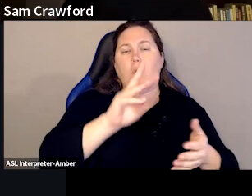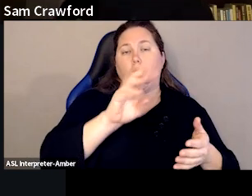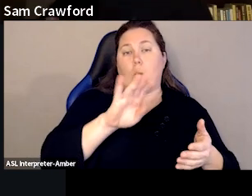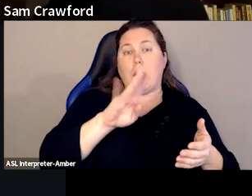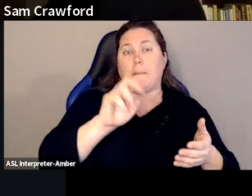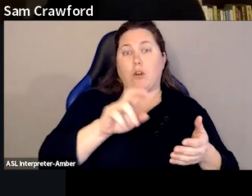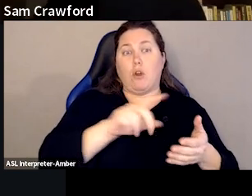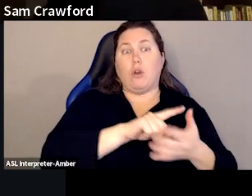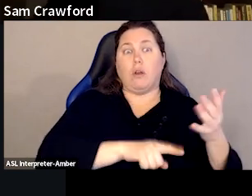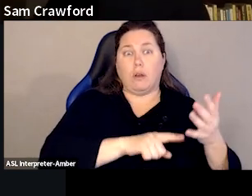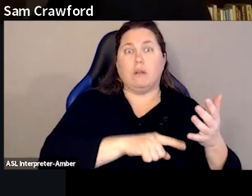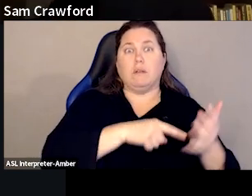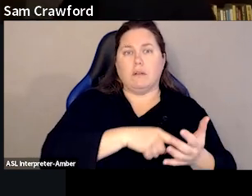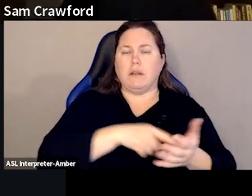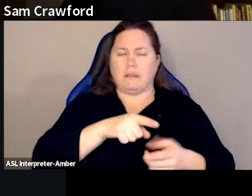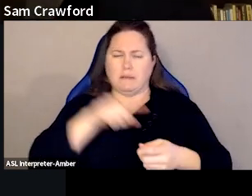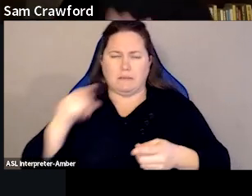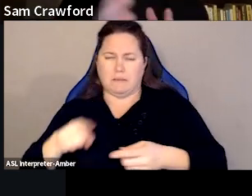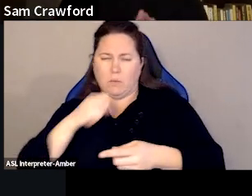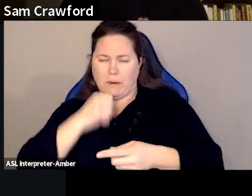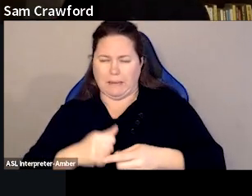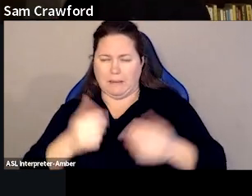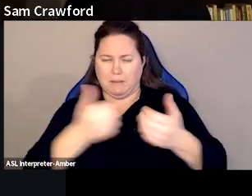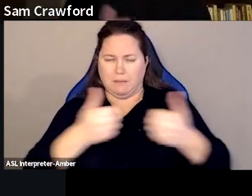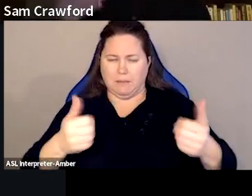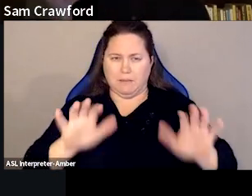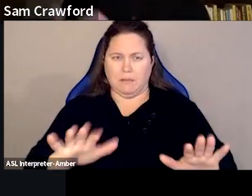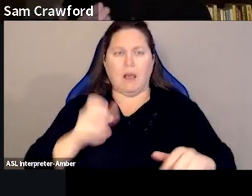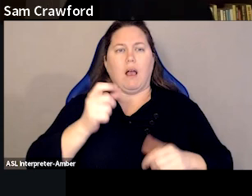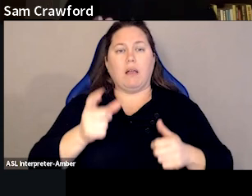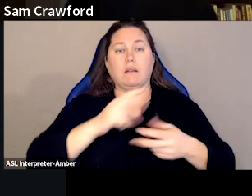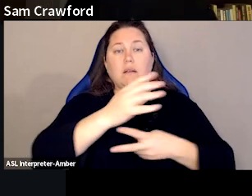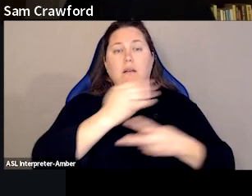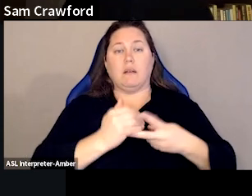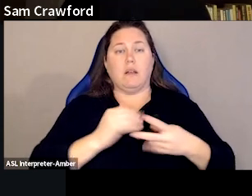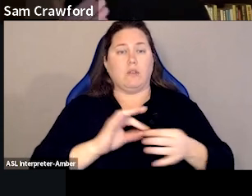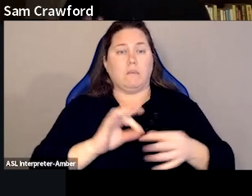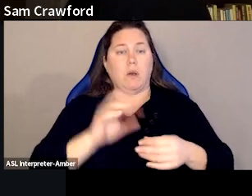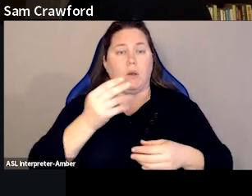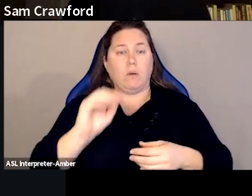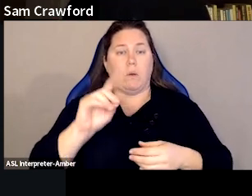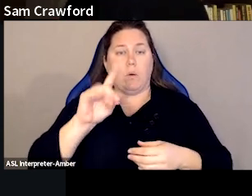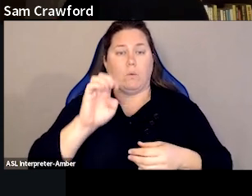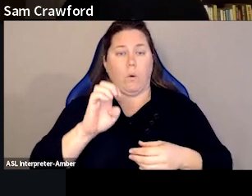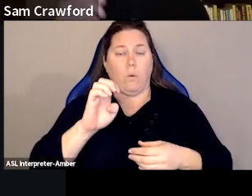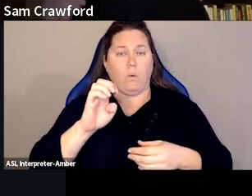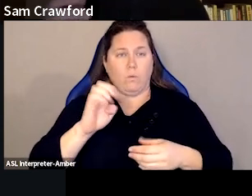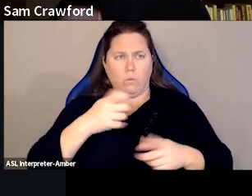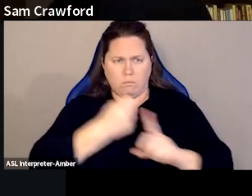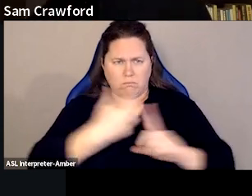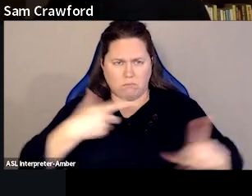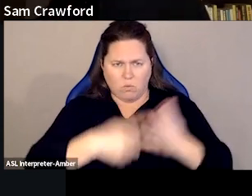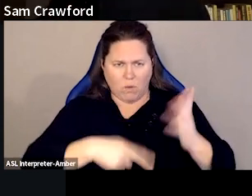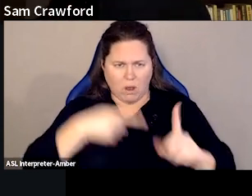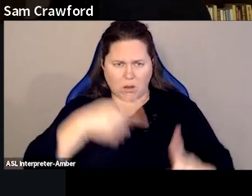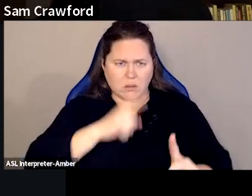why we're all here today. Then I'm going to dive into what no code is, how it's drastically affecting the web development landscape, and what all